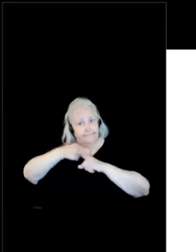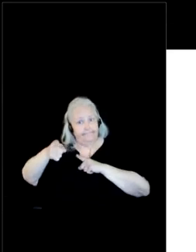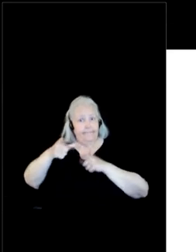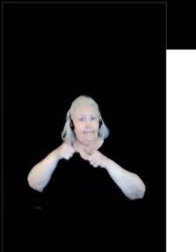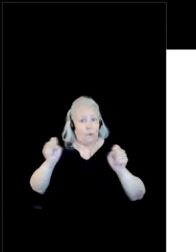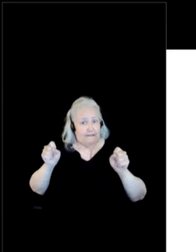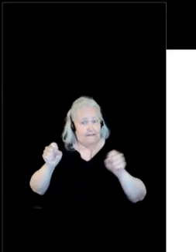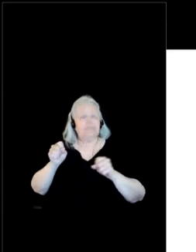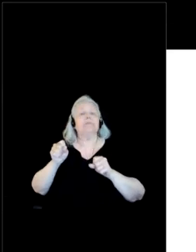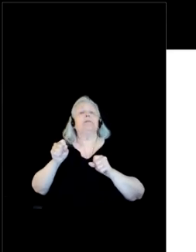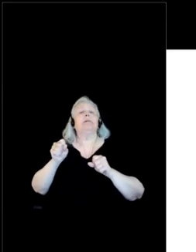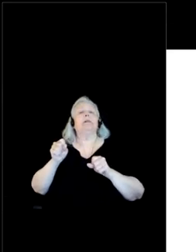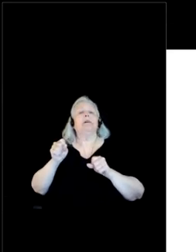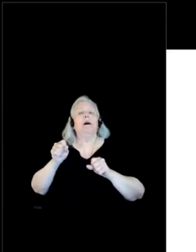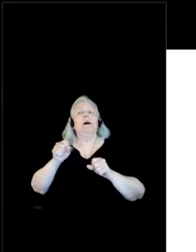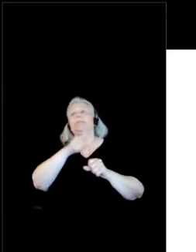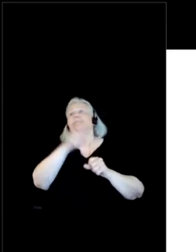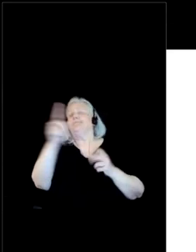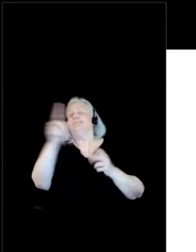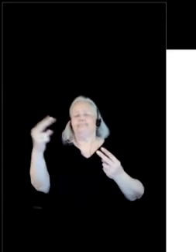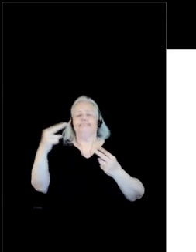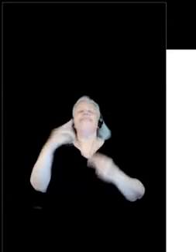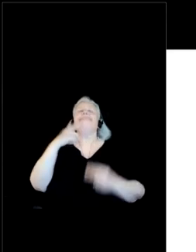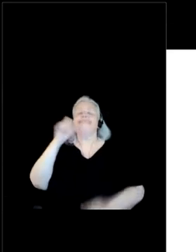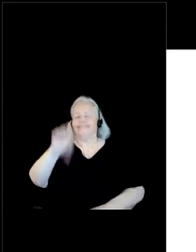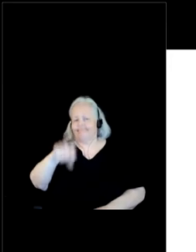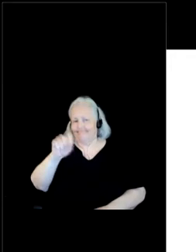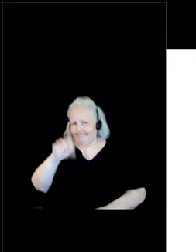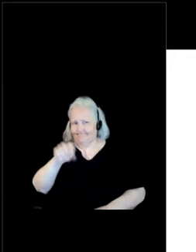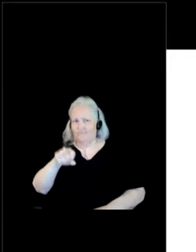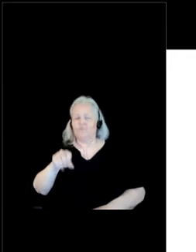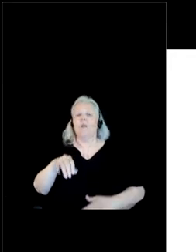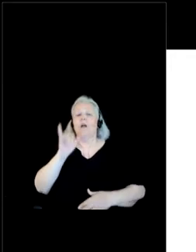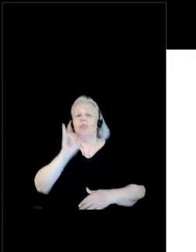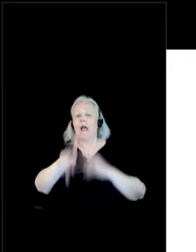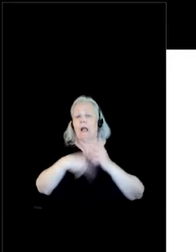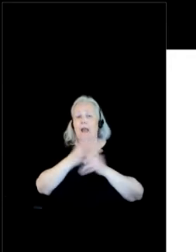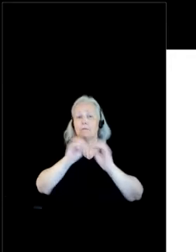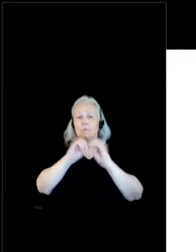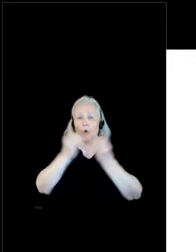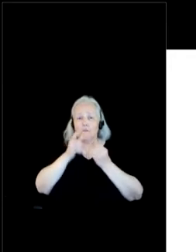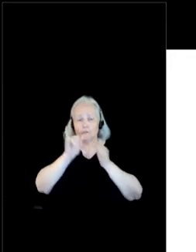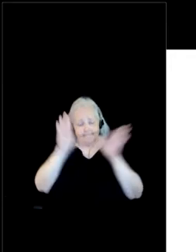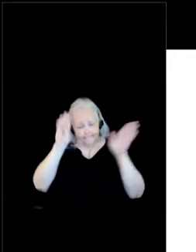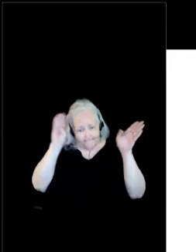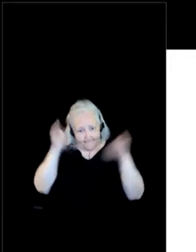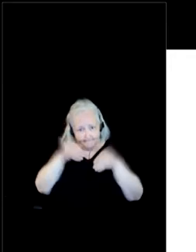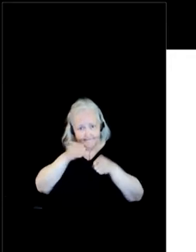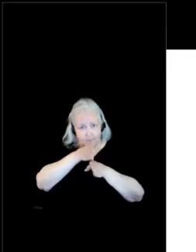been recognized as, you know, the disciplinary organization can help highlight something